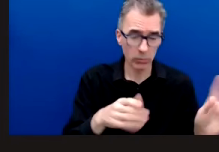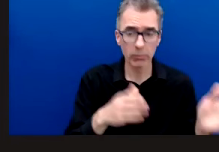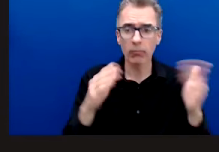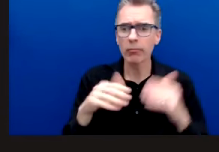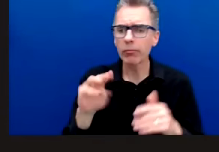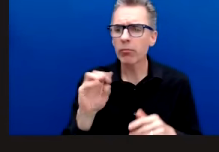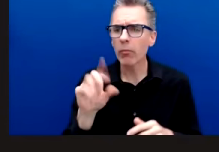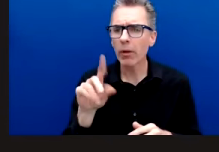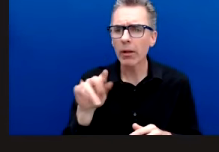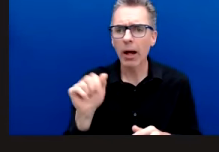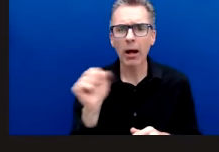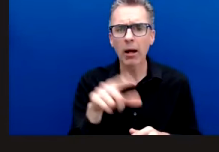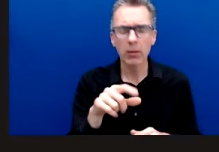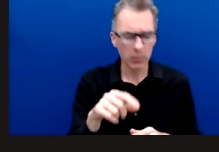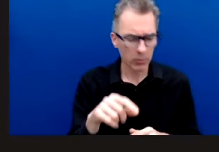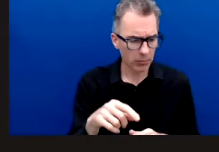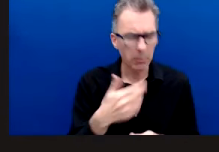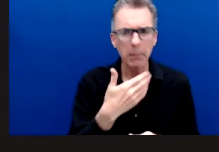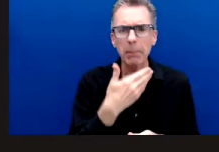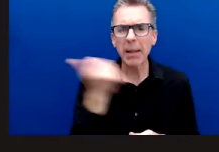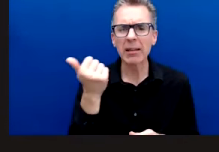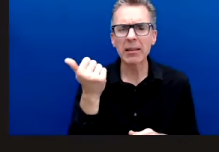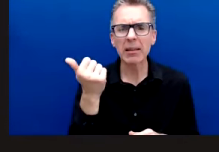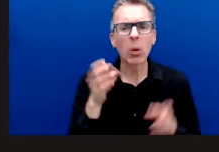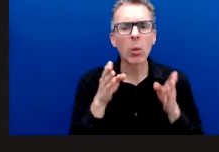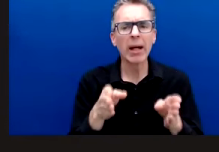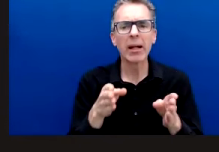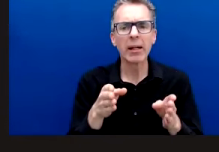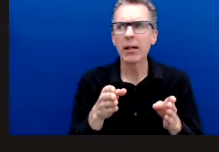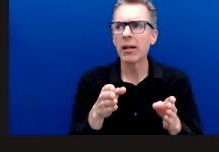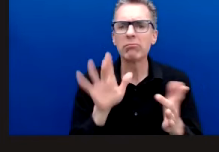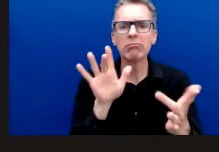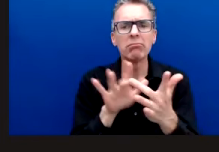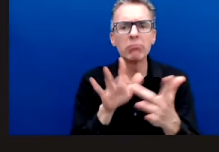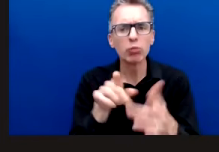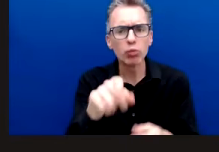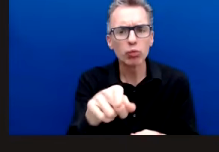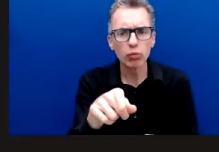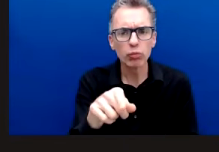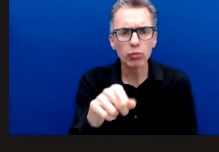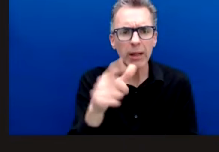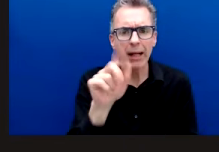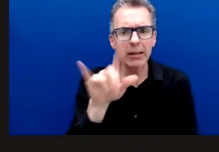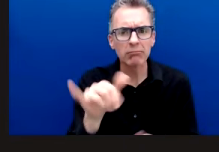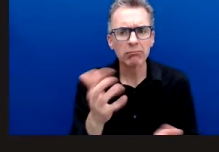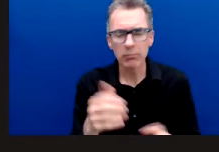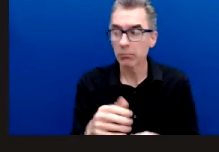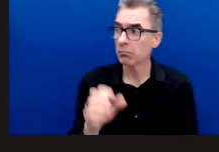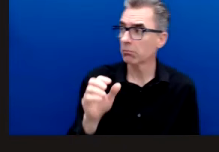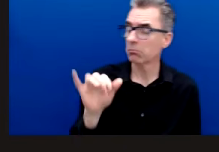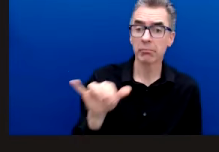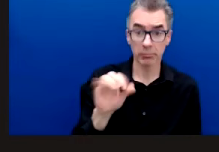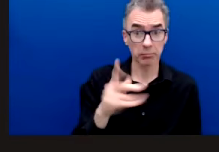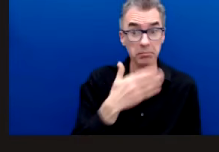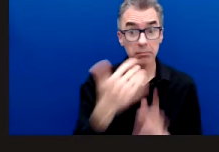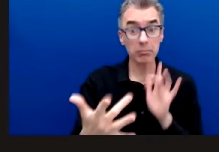Melina asked, what is the best way for them to reach out to you, Gladdy? Okay, so the best way to reach